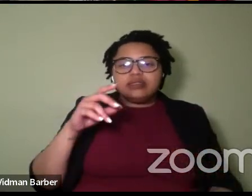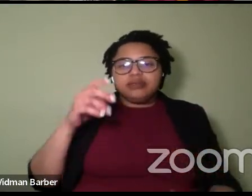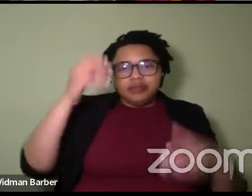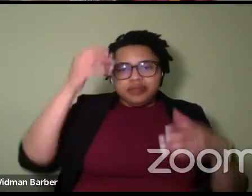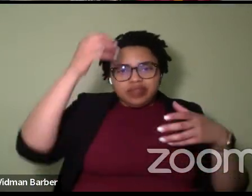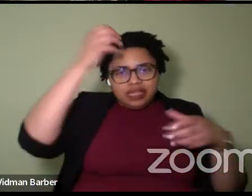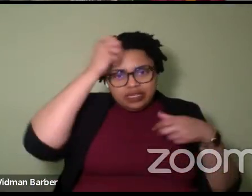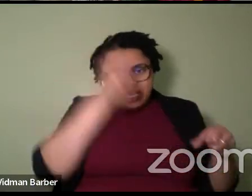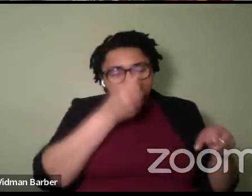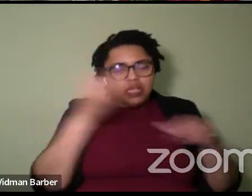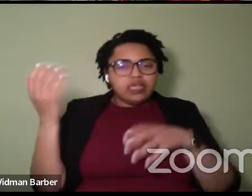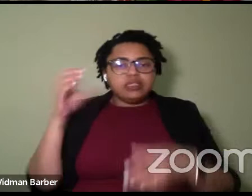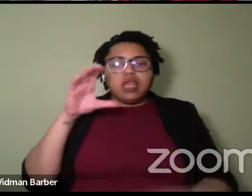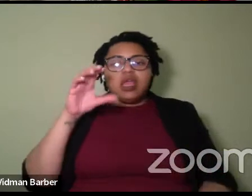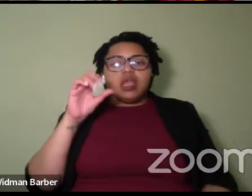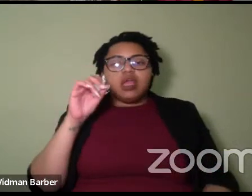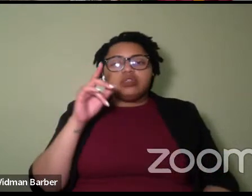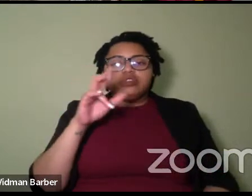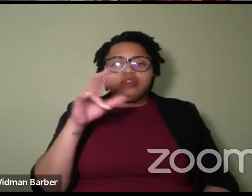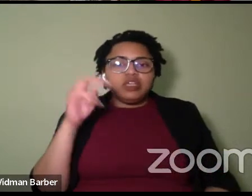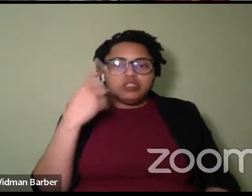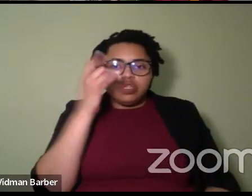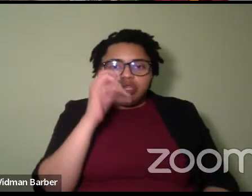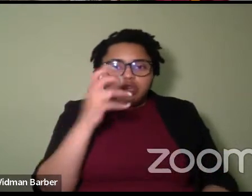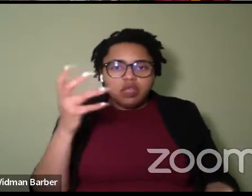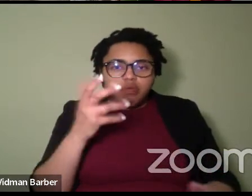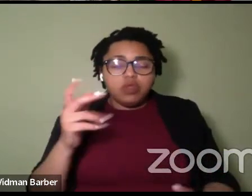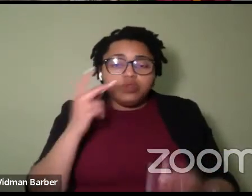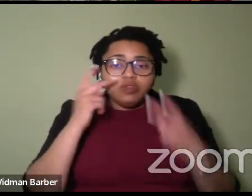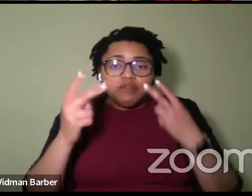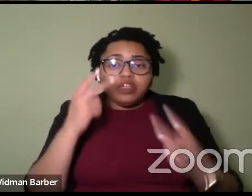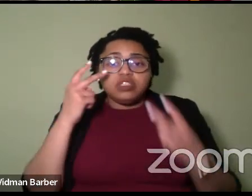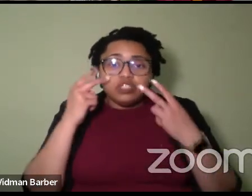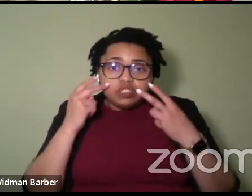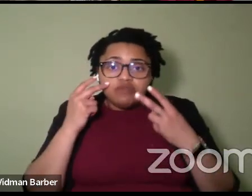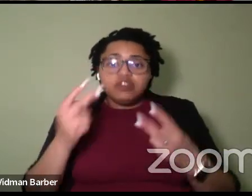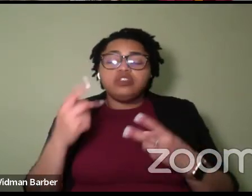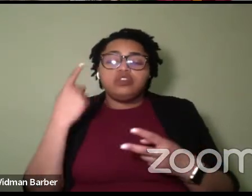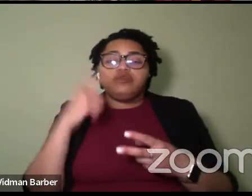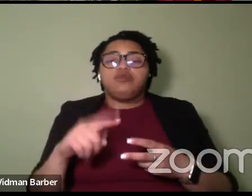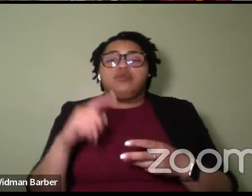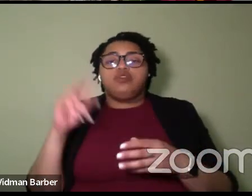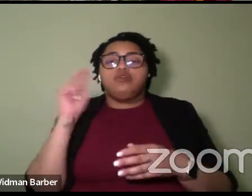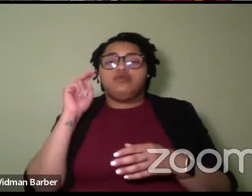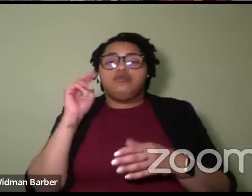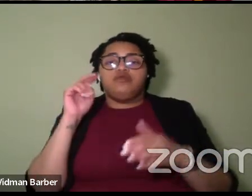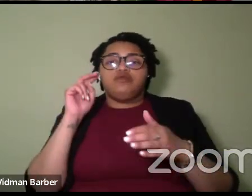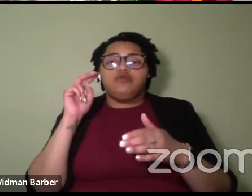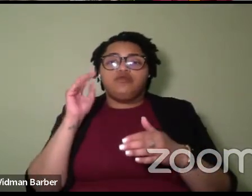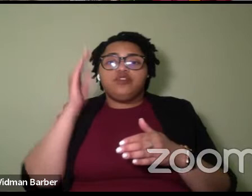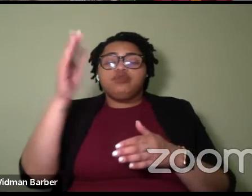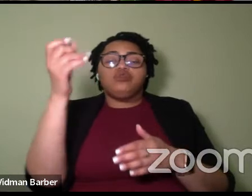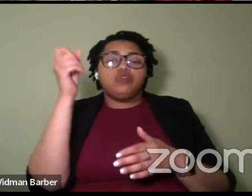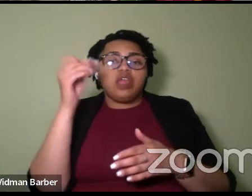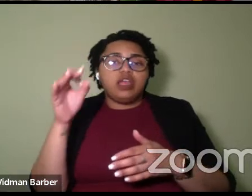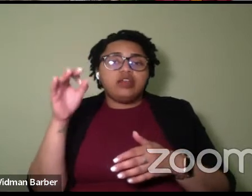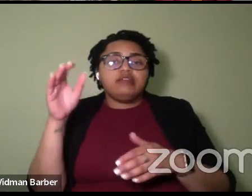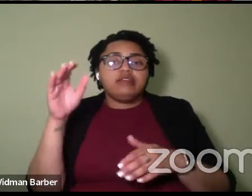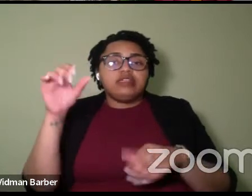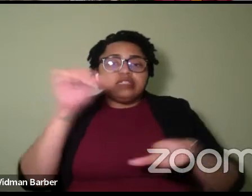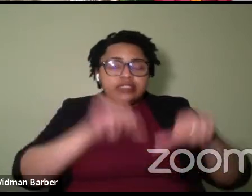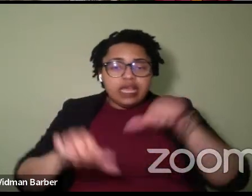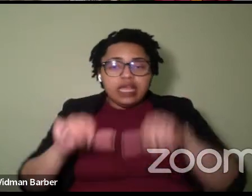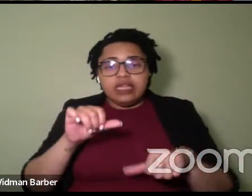What does your vision for the future of science and botany and marine science, plant science, all the sciences that we've been involved